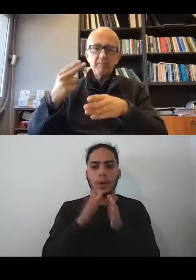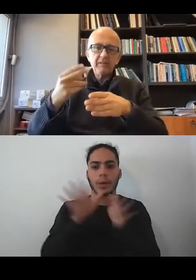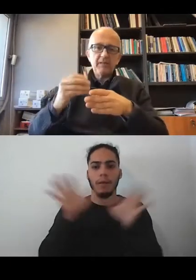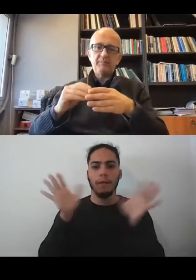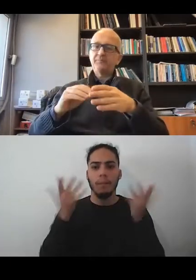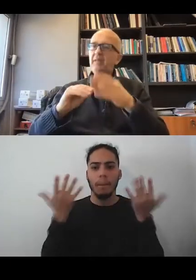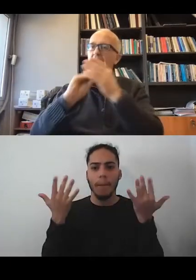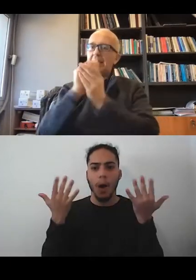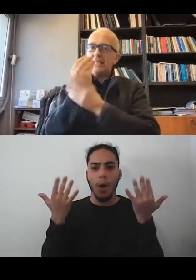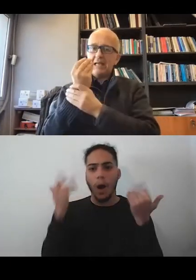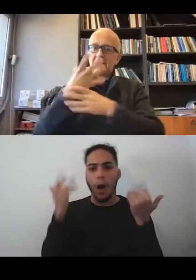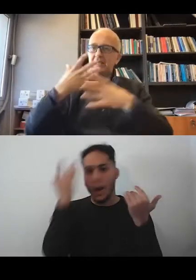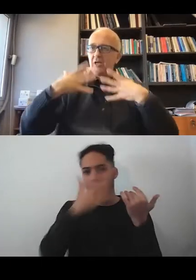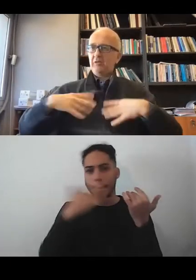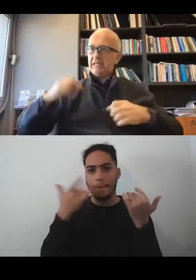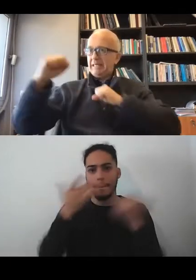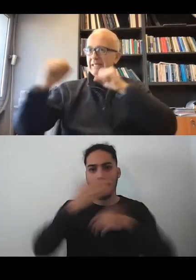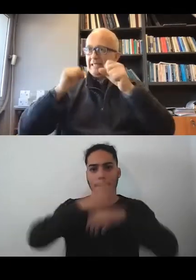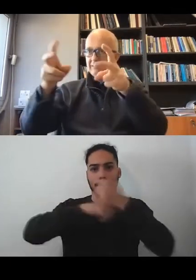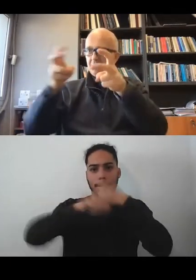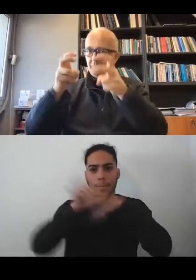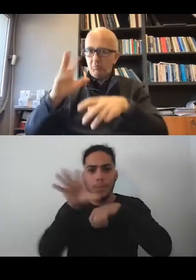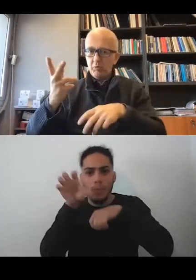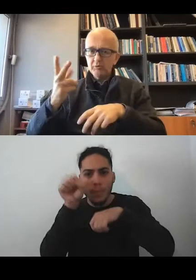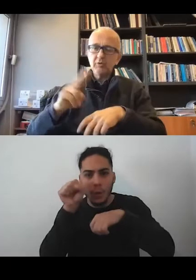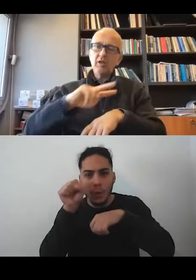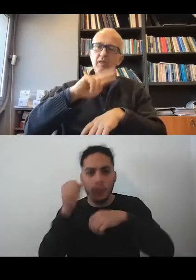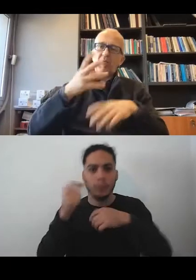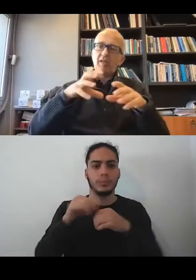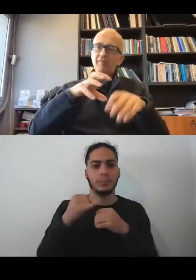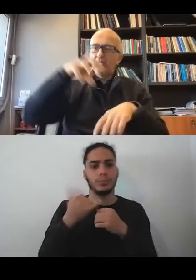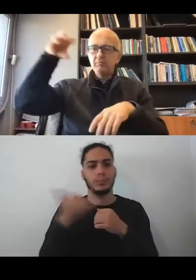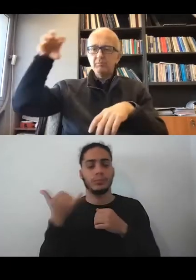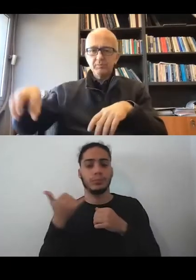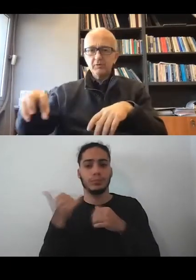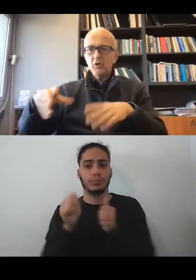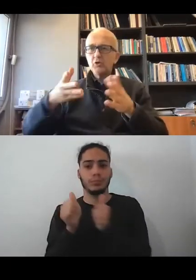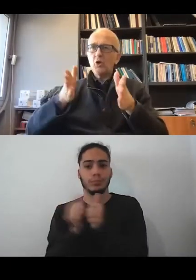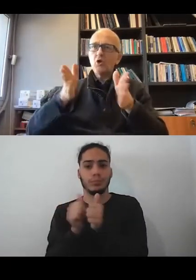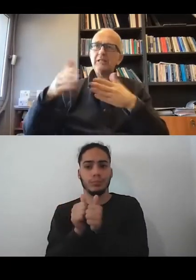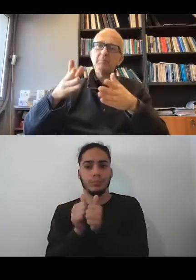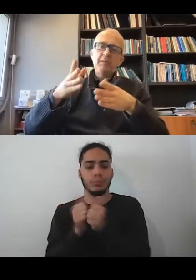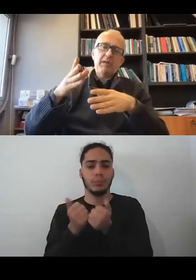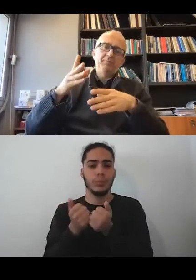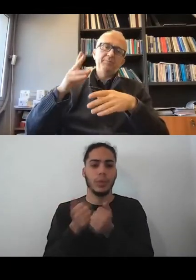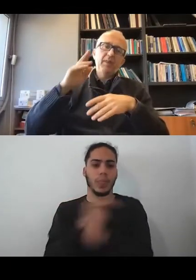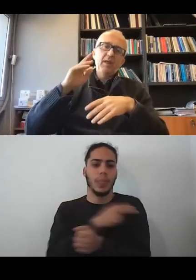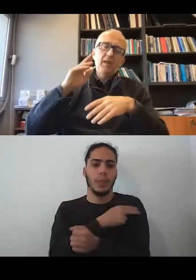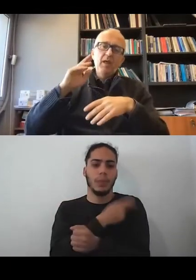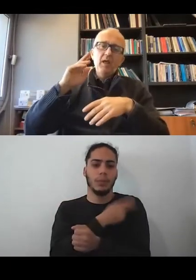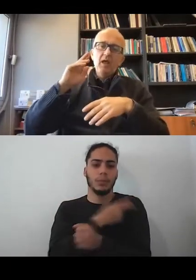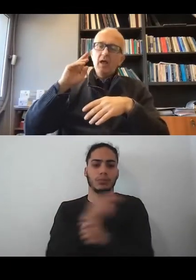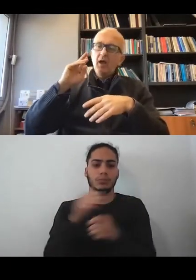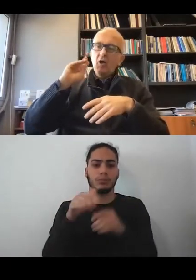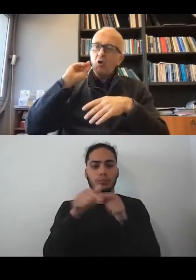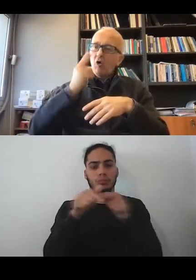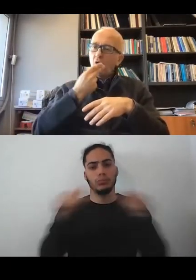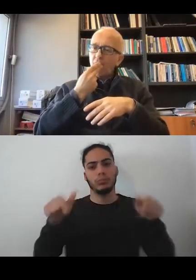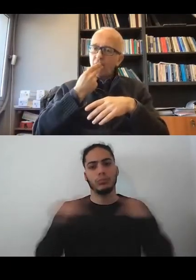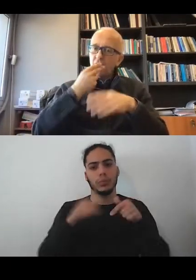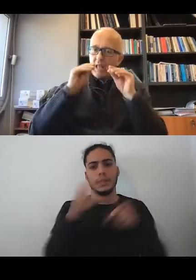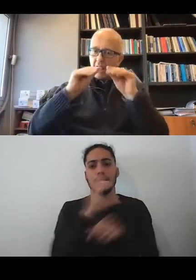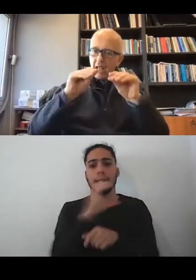And the second lab is the Deaf Studies Unit from the Department of Educational Sciences and Social